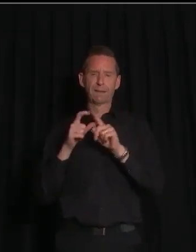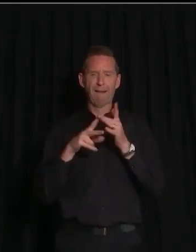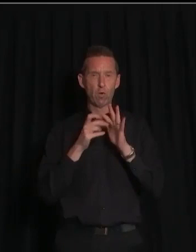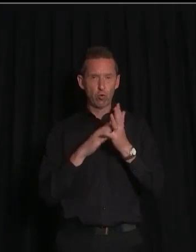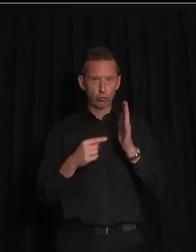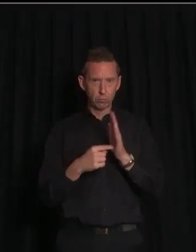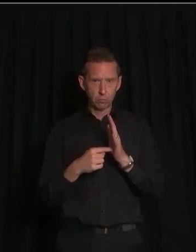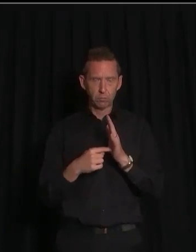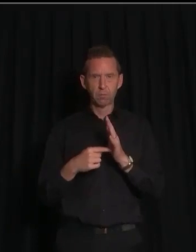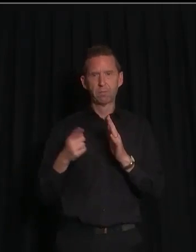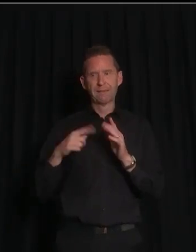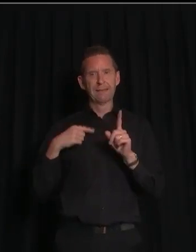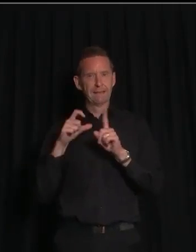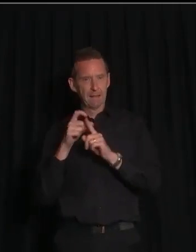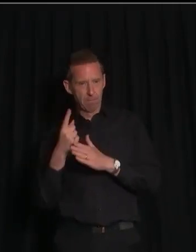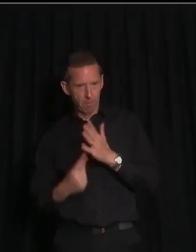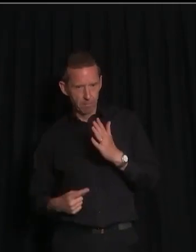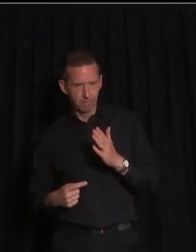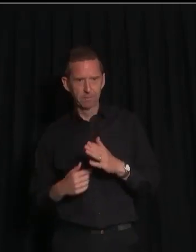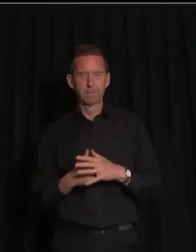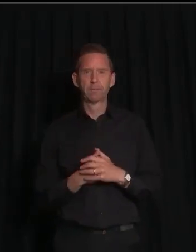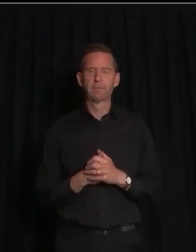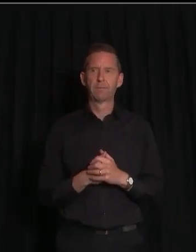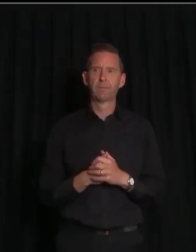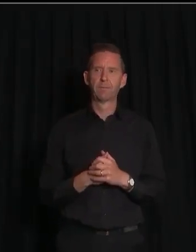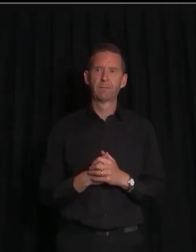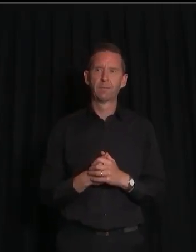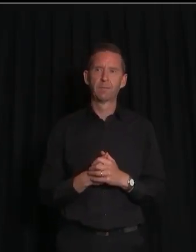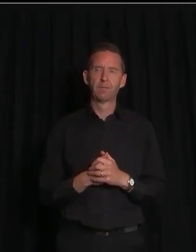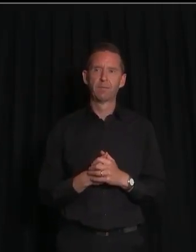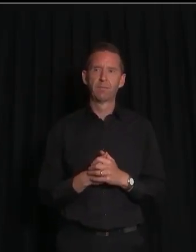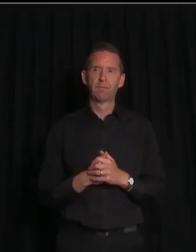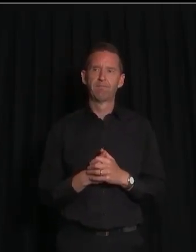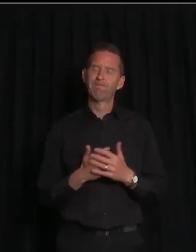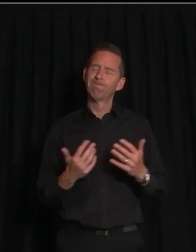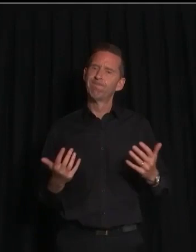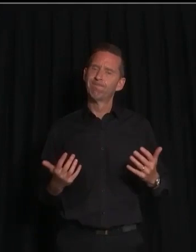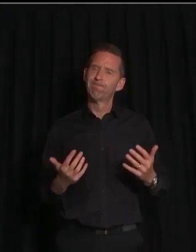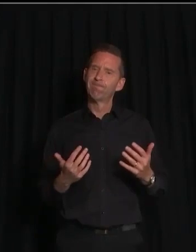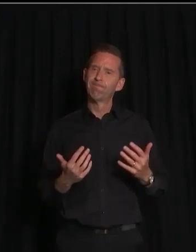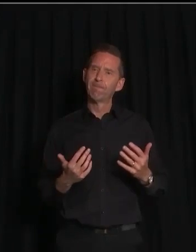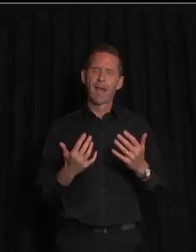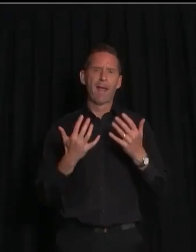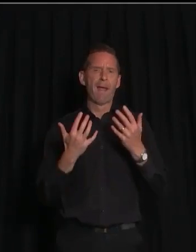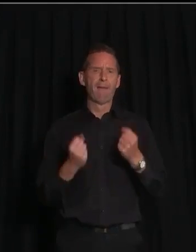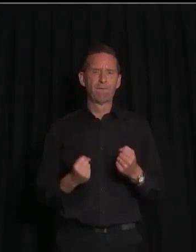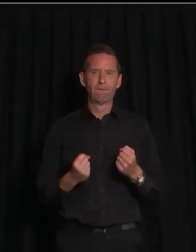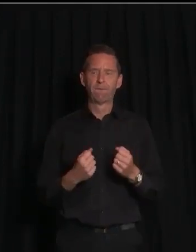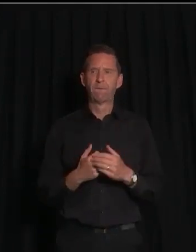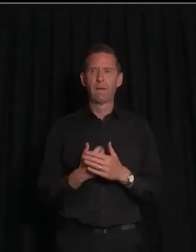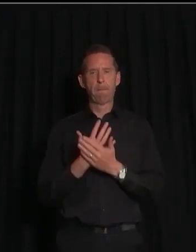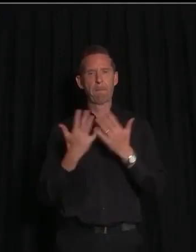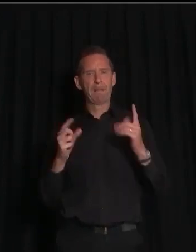you're disabled. So there is a large portion of